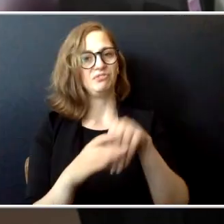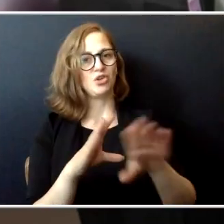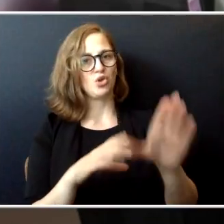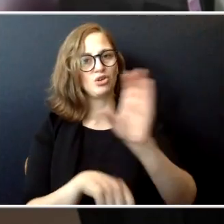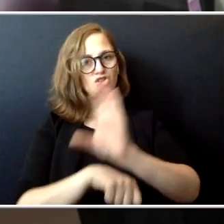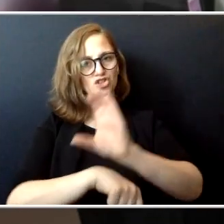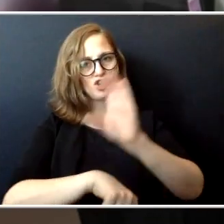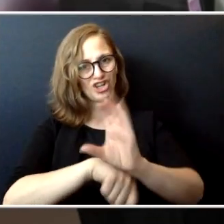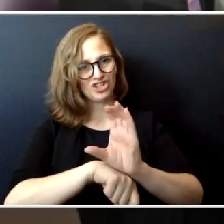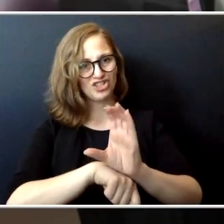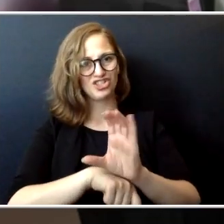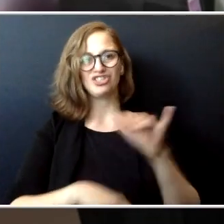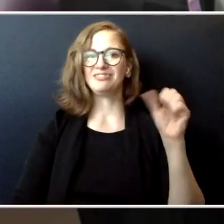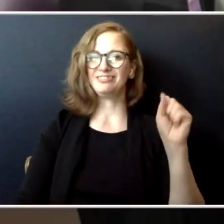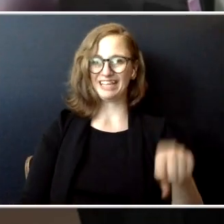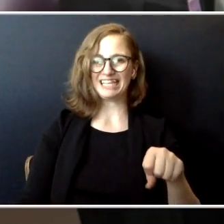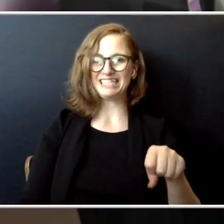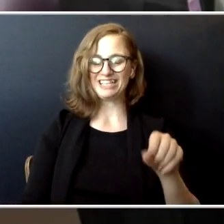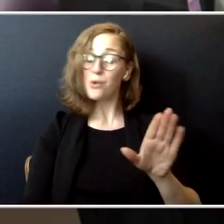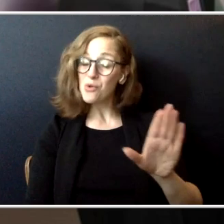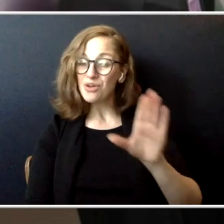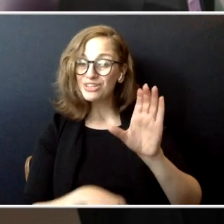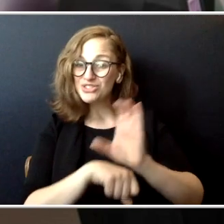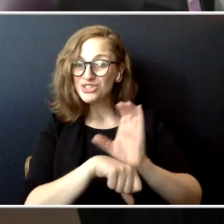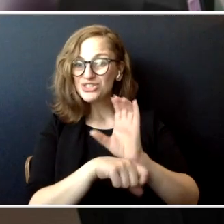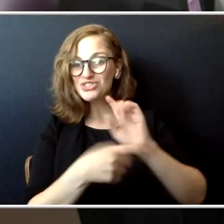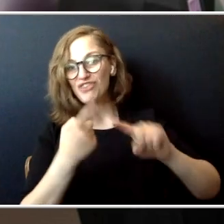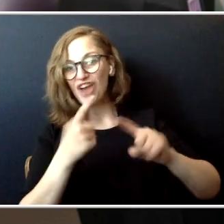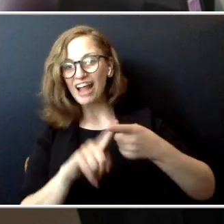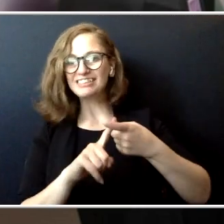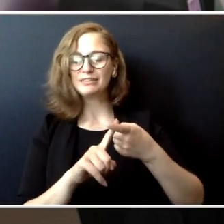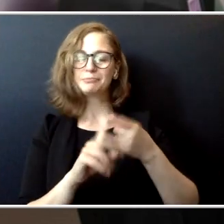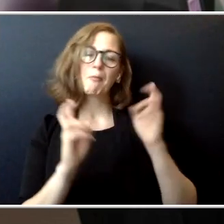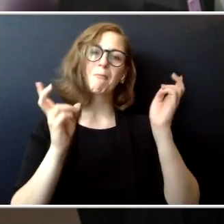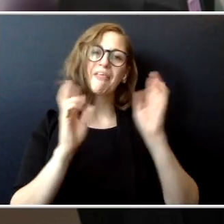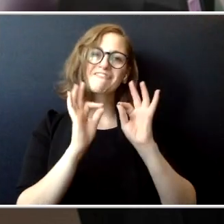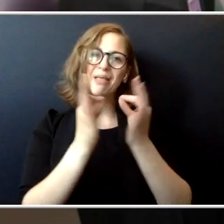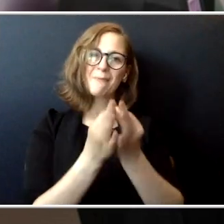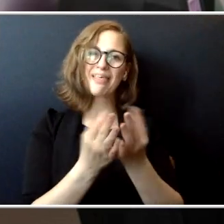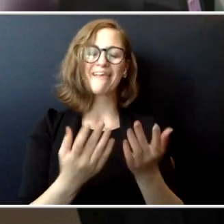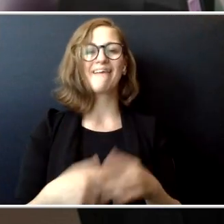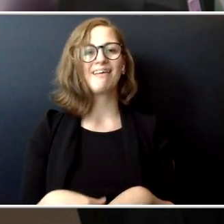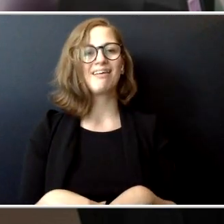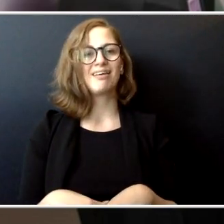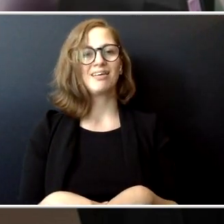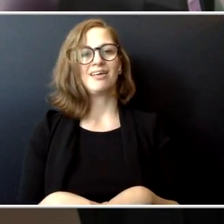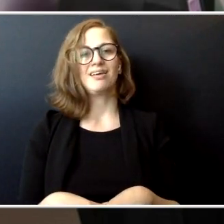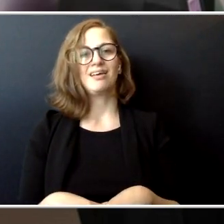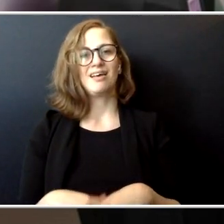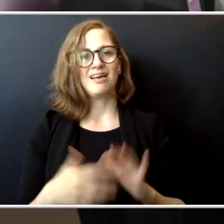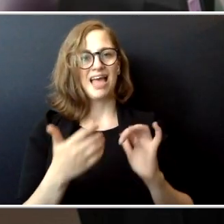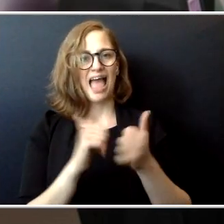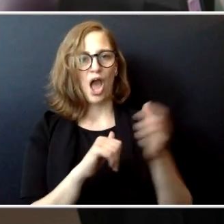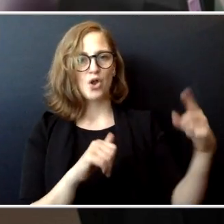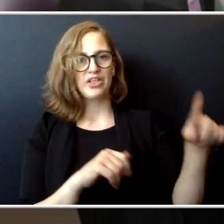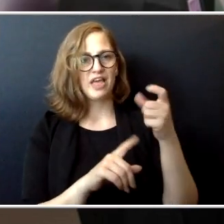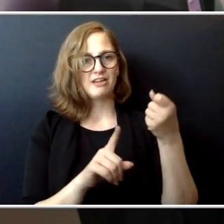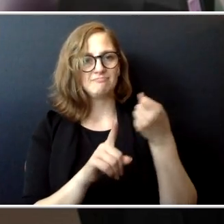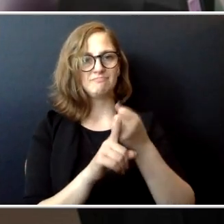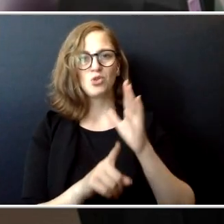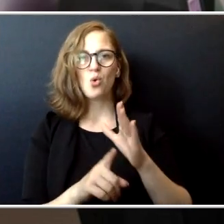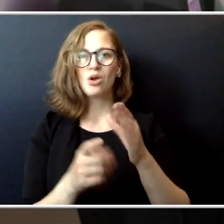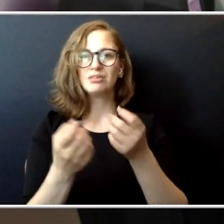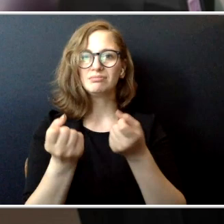are some pictures of your church friends. What kind of role did this play as far as support and healing in your